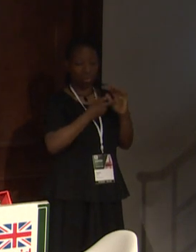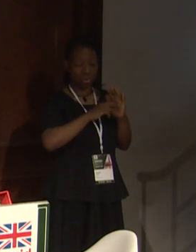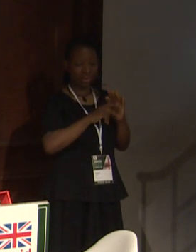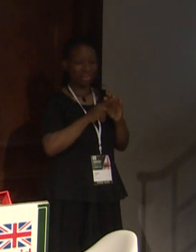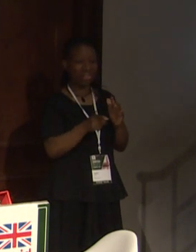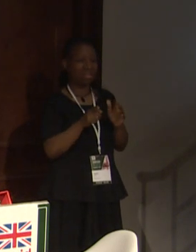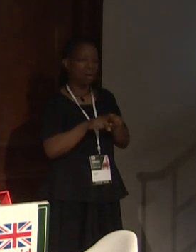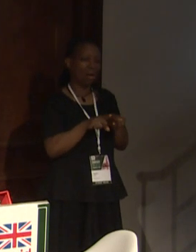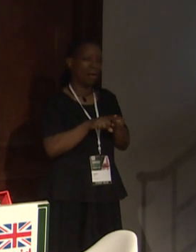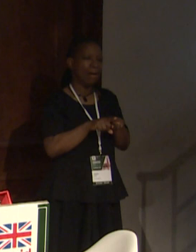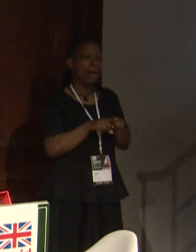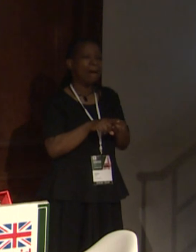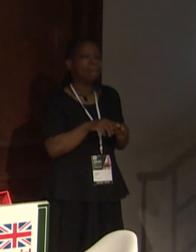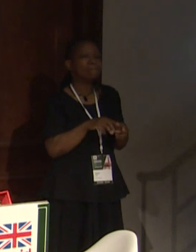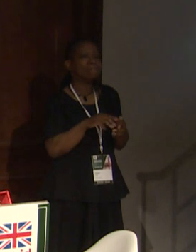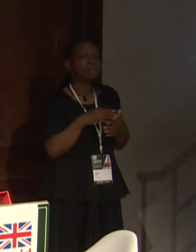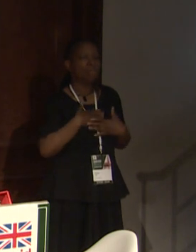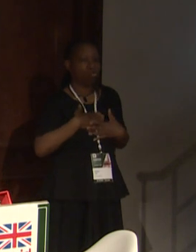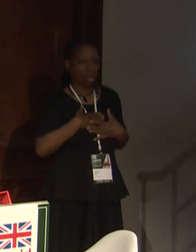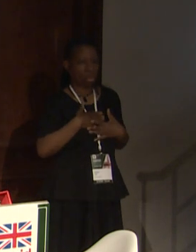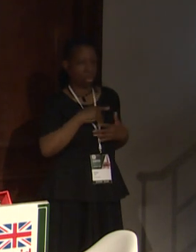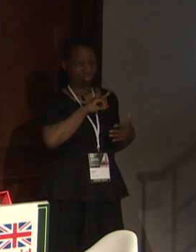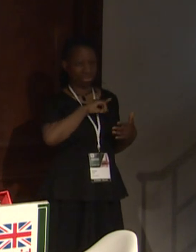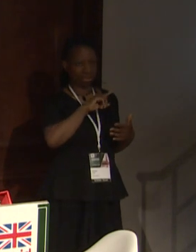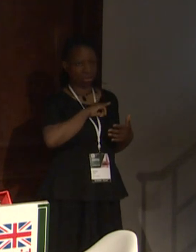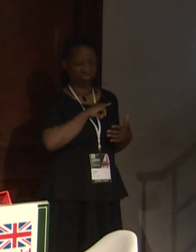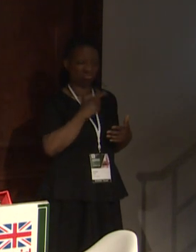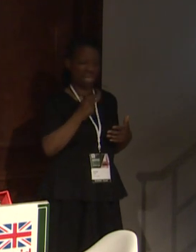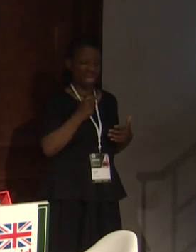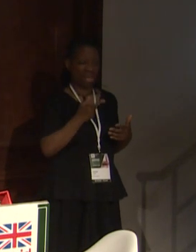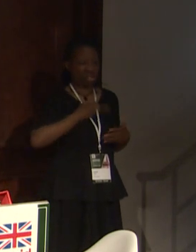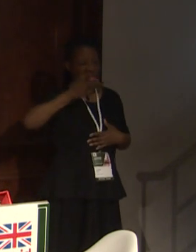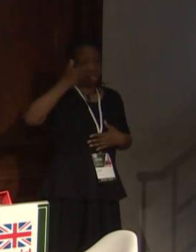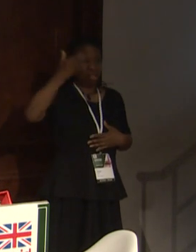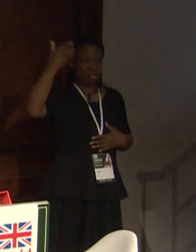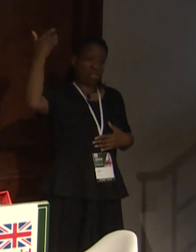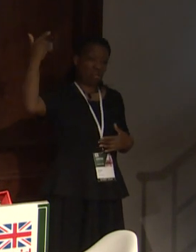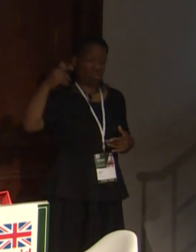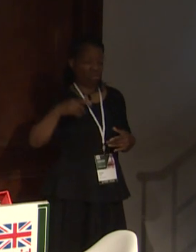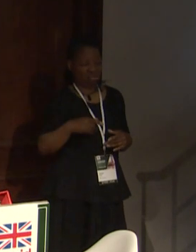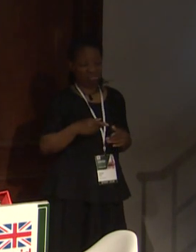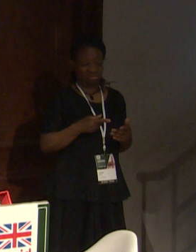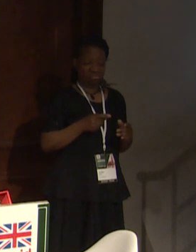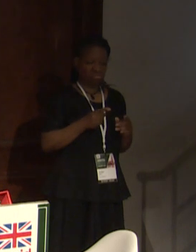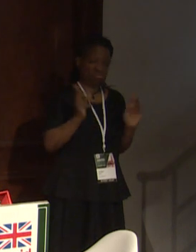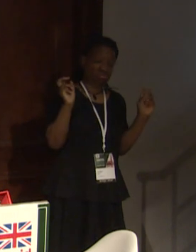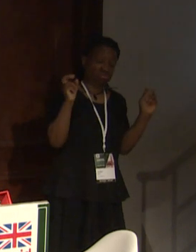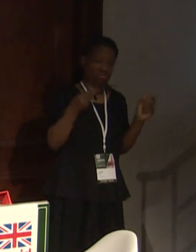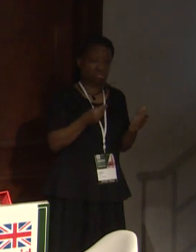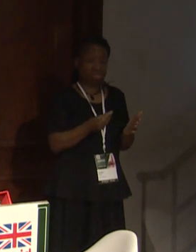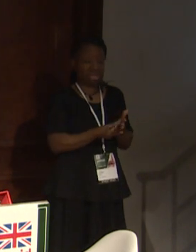purpose. However much we try to dress it up as an exercise in economic self-interest or